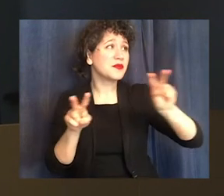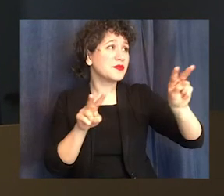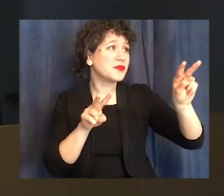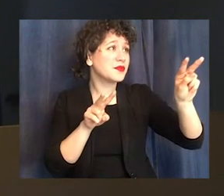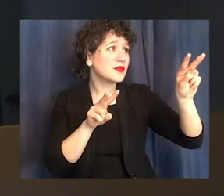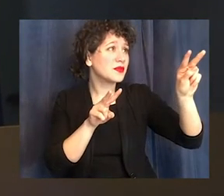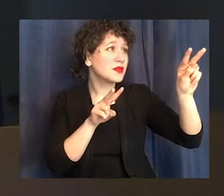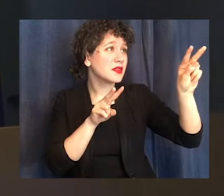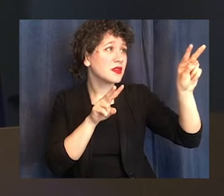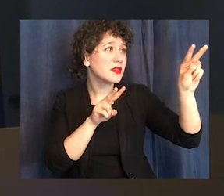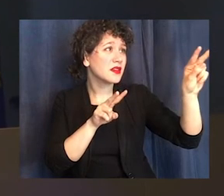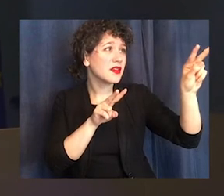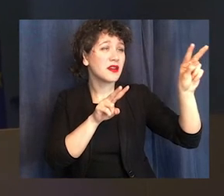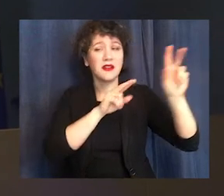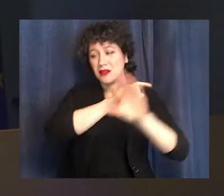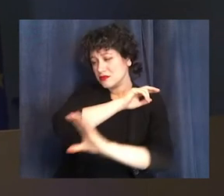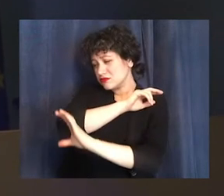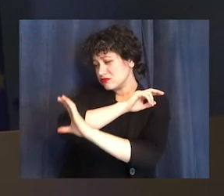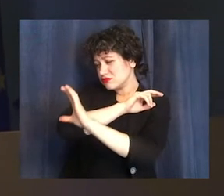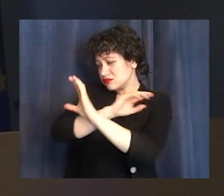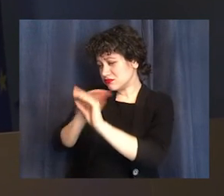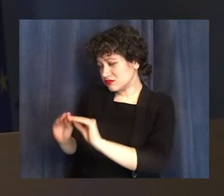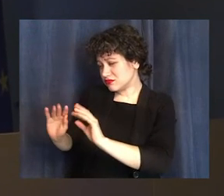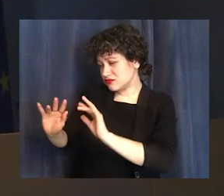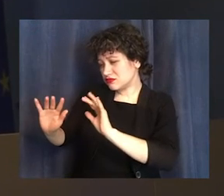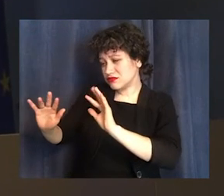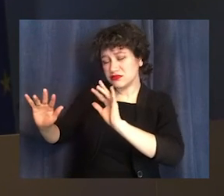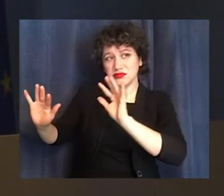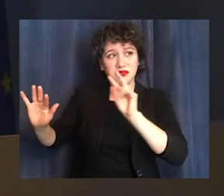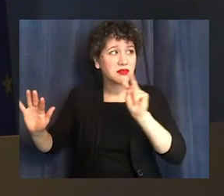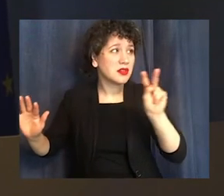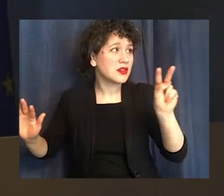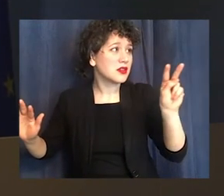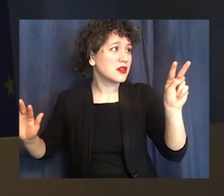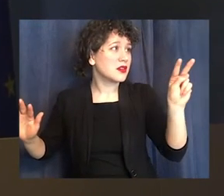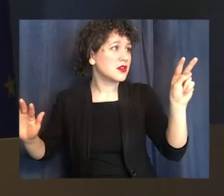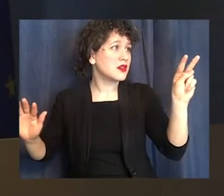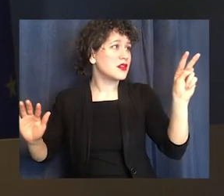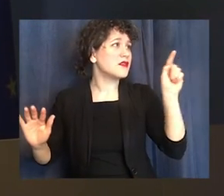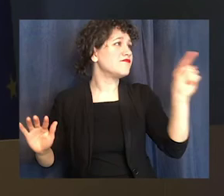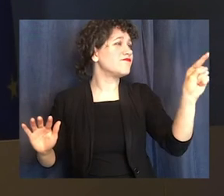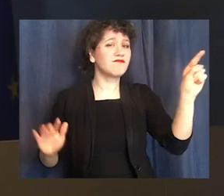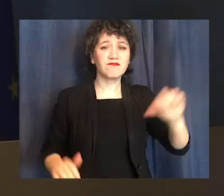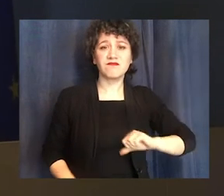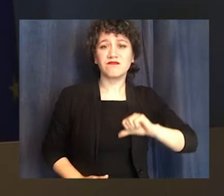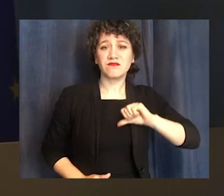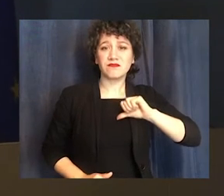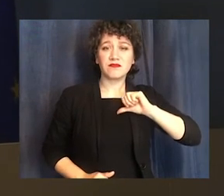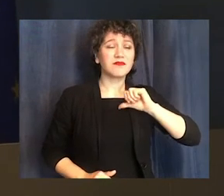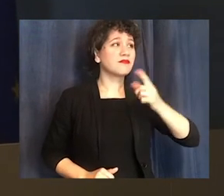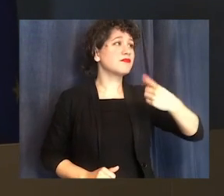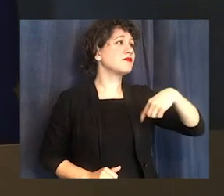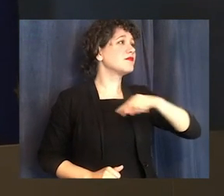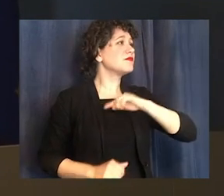see by the dawn's early light what so